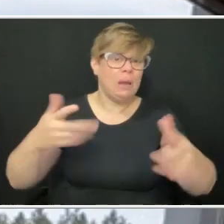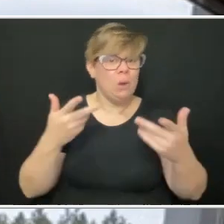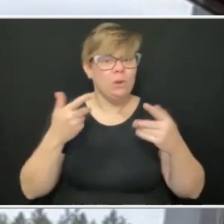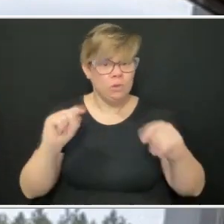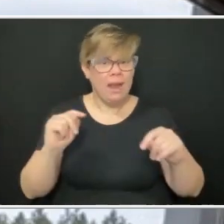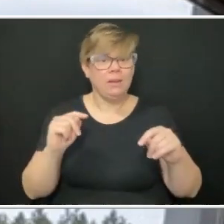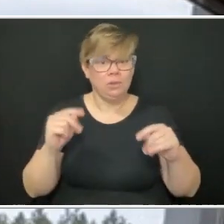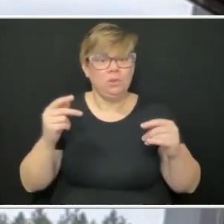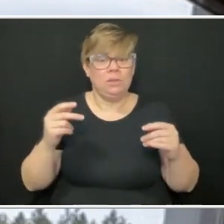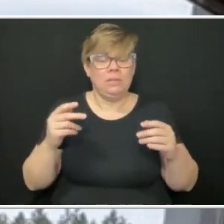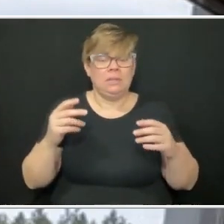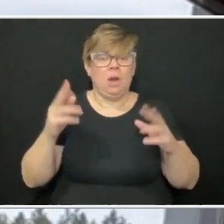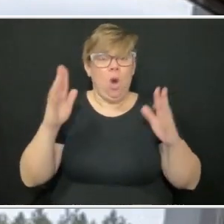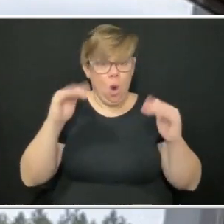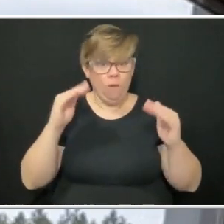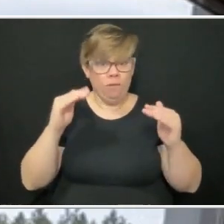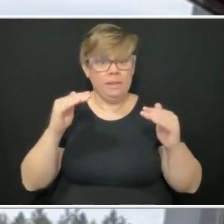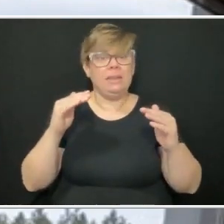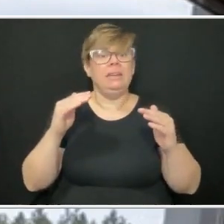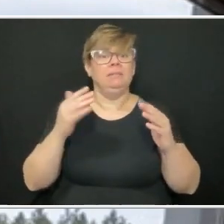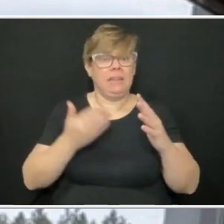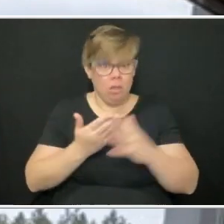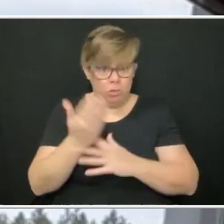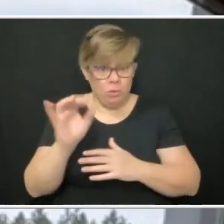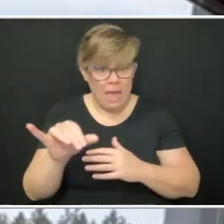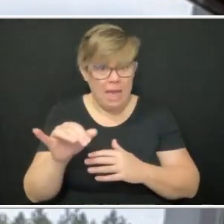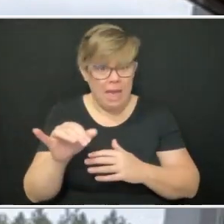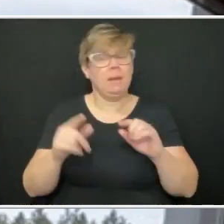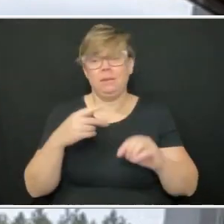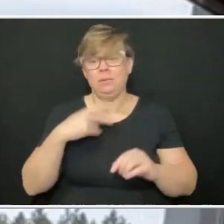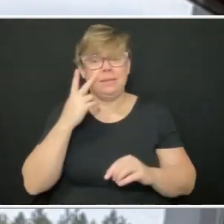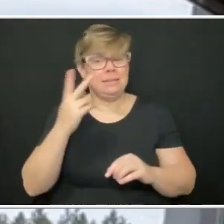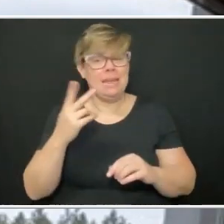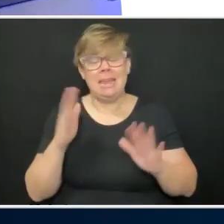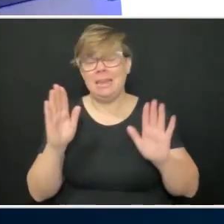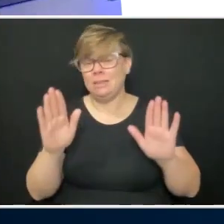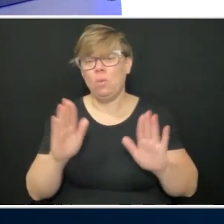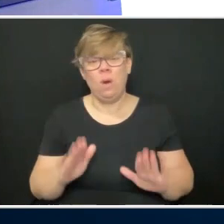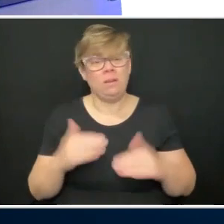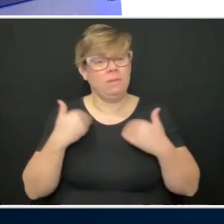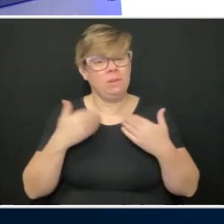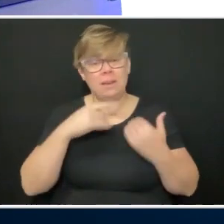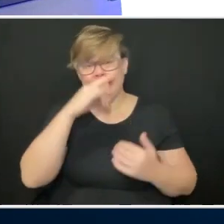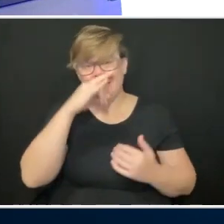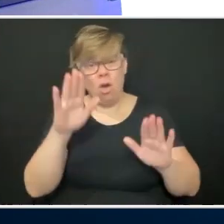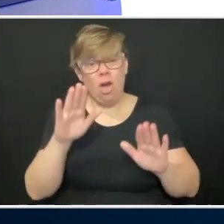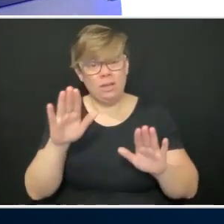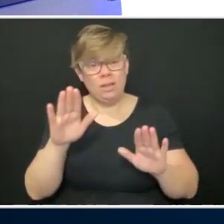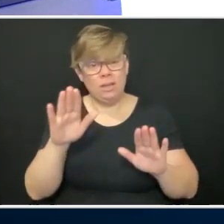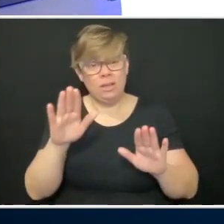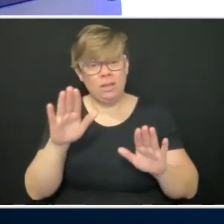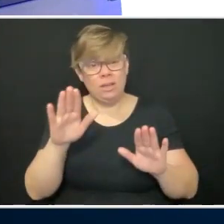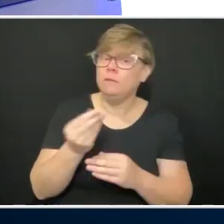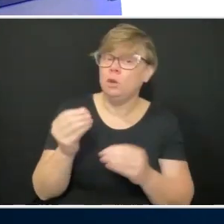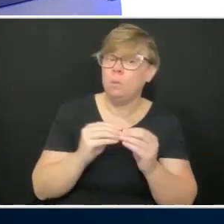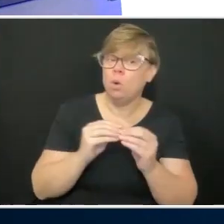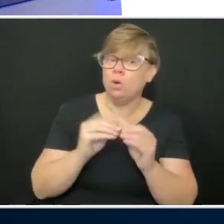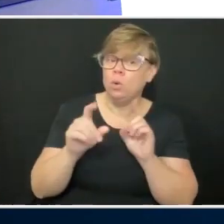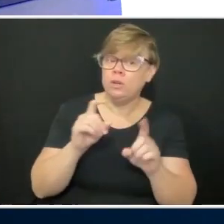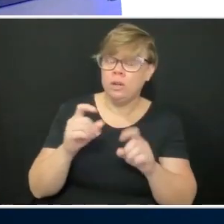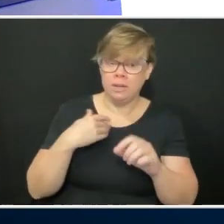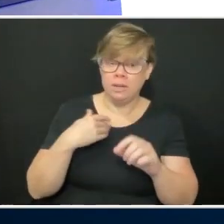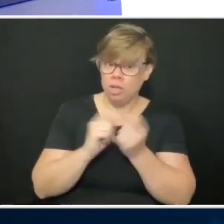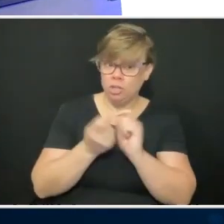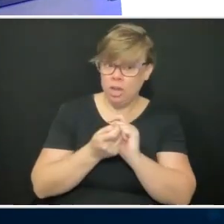But you can see he's a great young kid and awesome family. Couple more questions. Leslie wants to know, does it change the